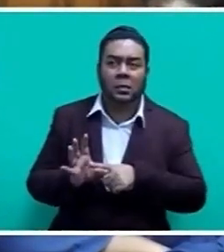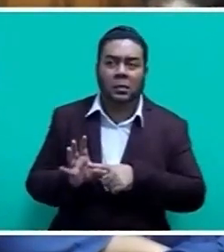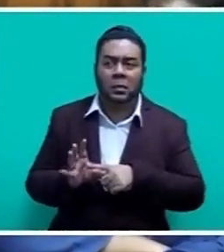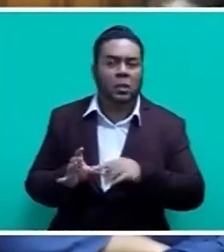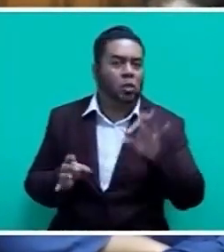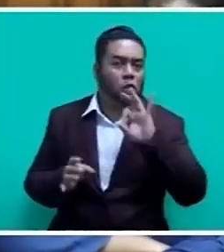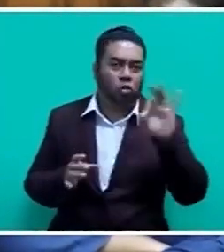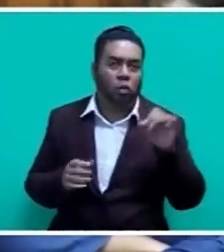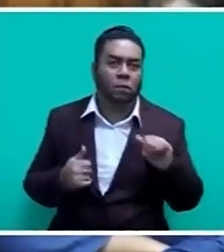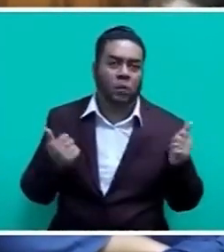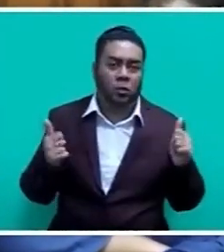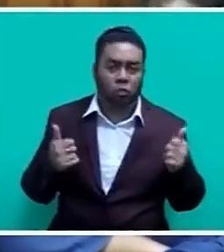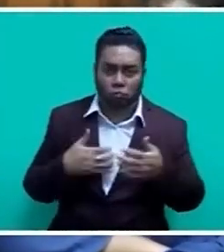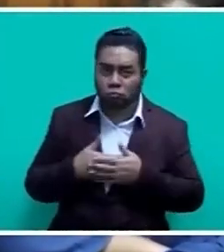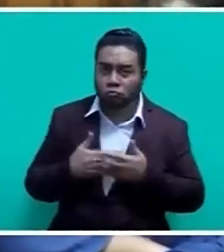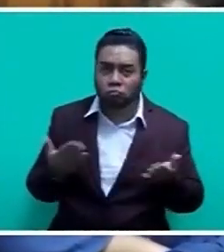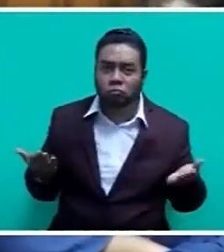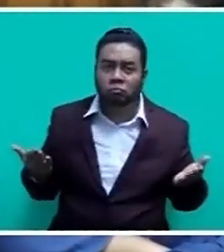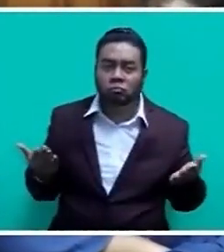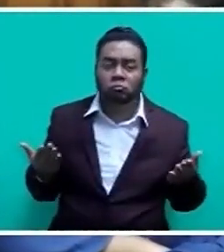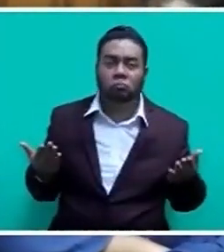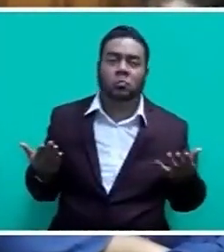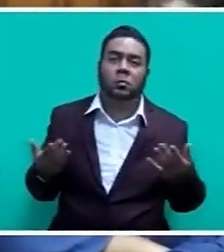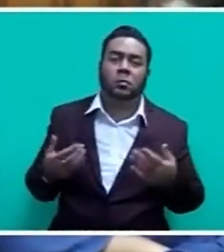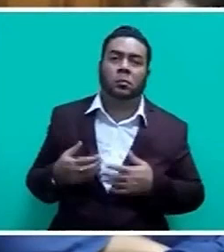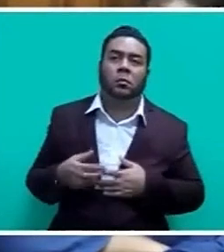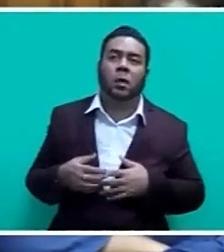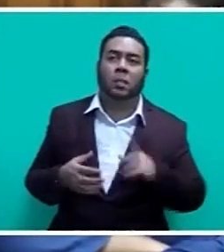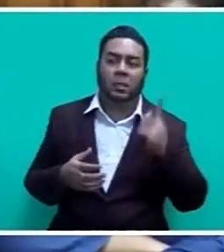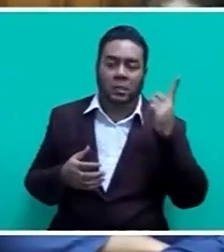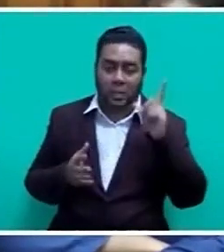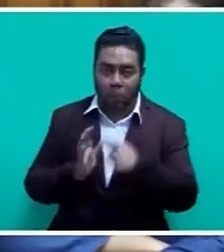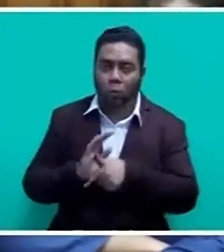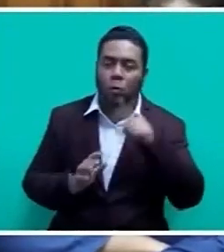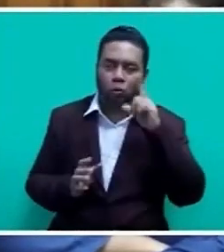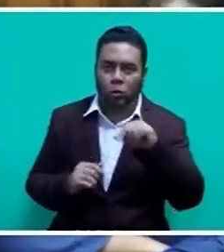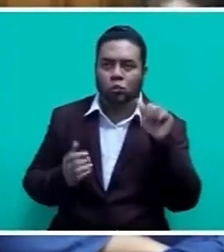to be completed, and this time we will do it right